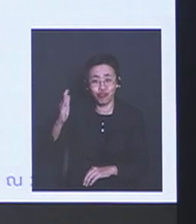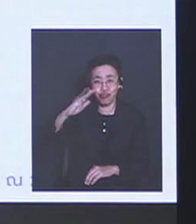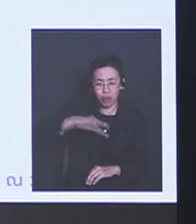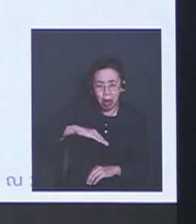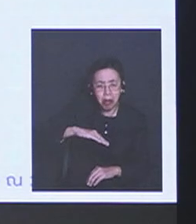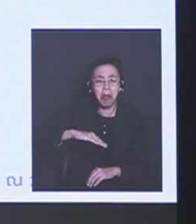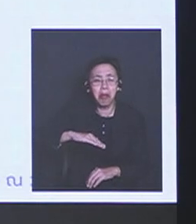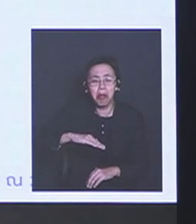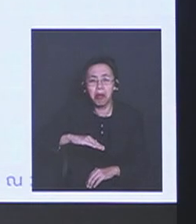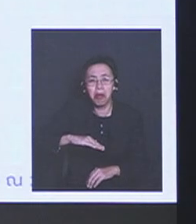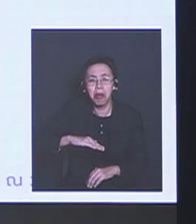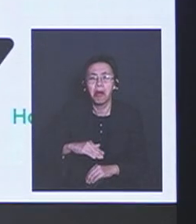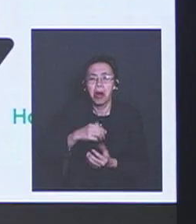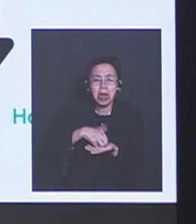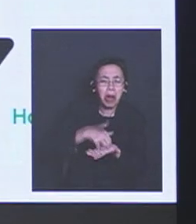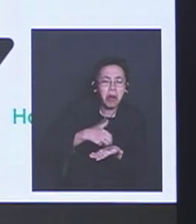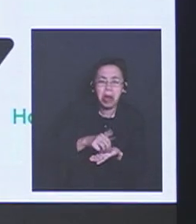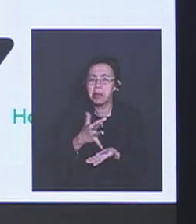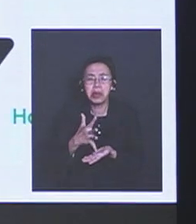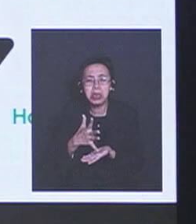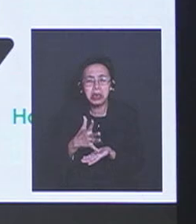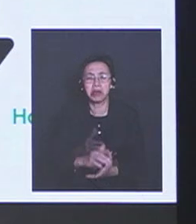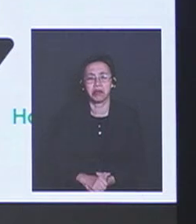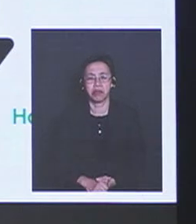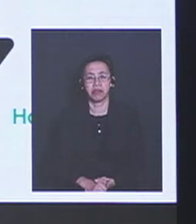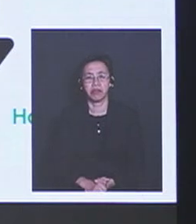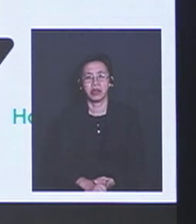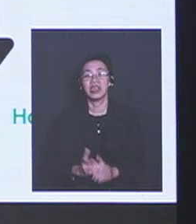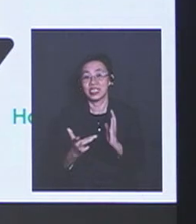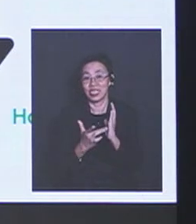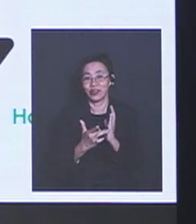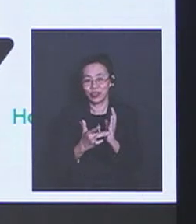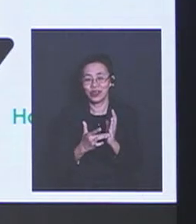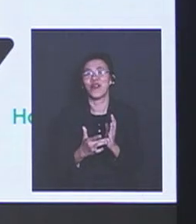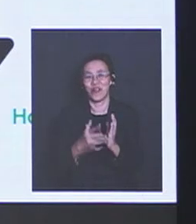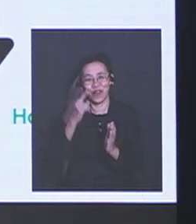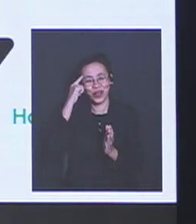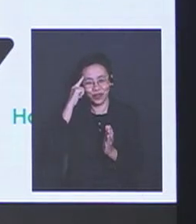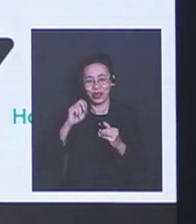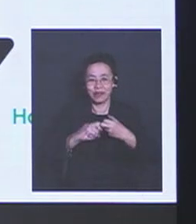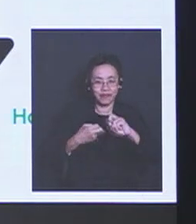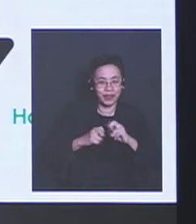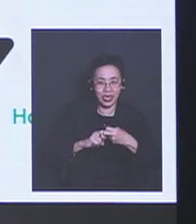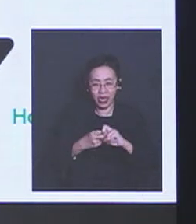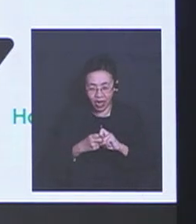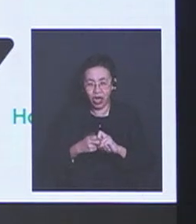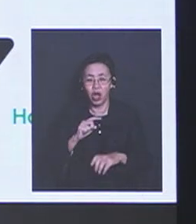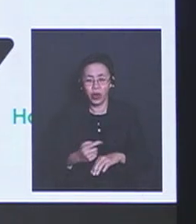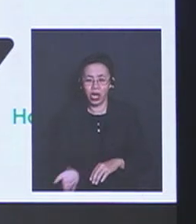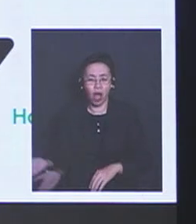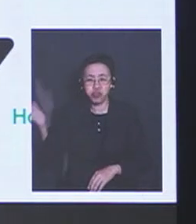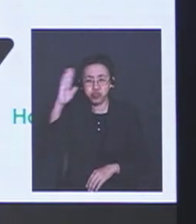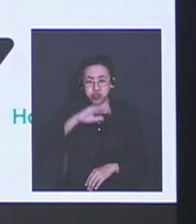this like when you use technology, it's beyond what we can do. And we were challenging and you know the team